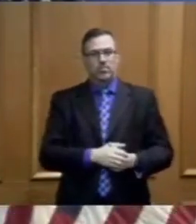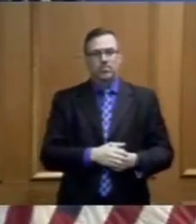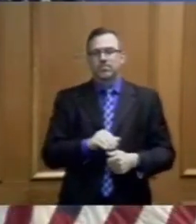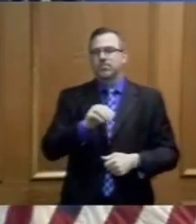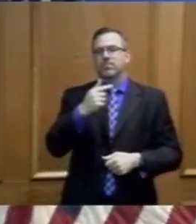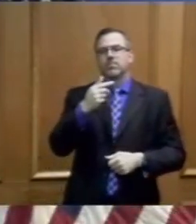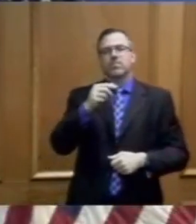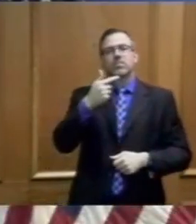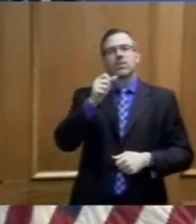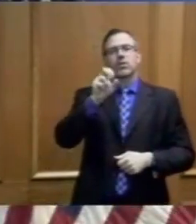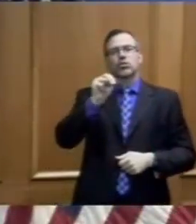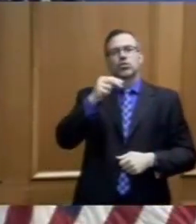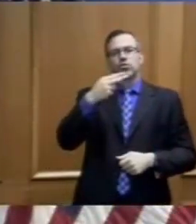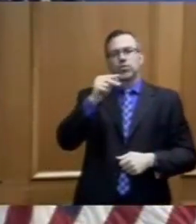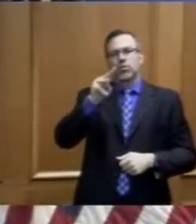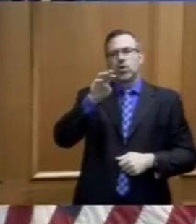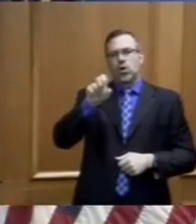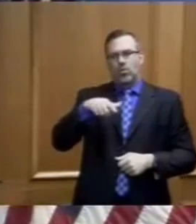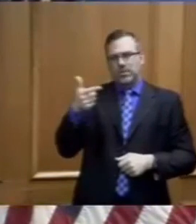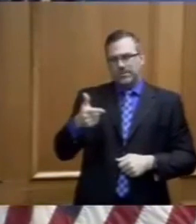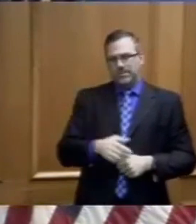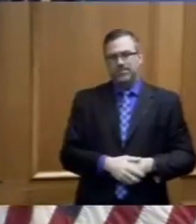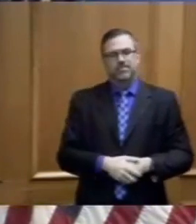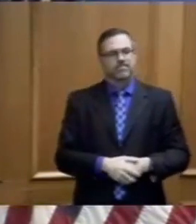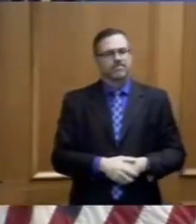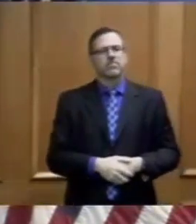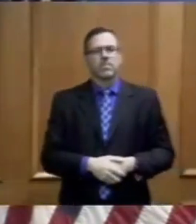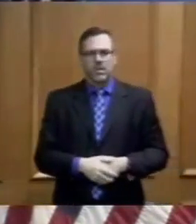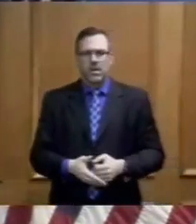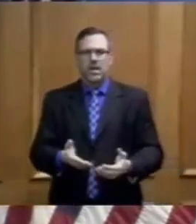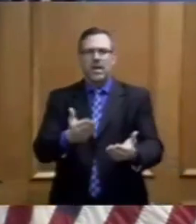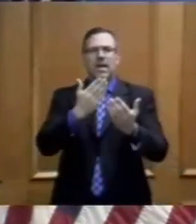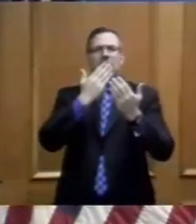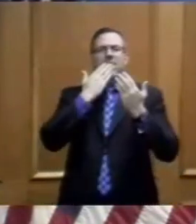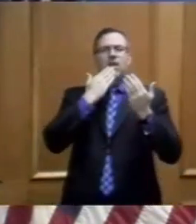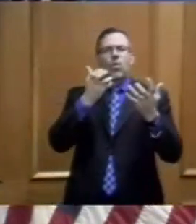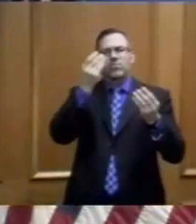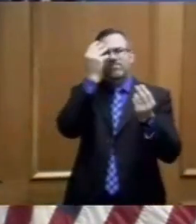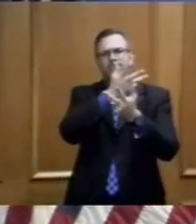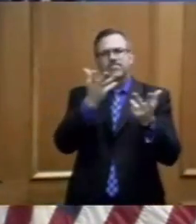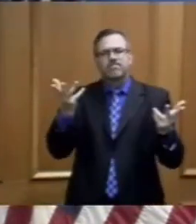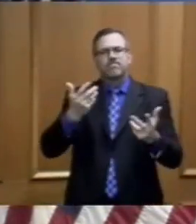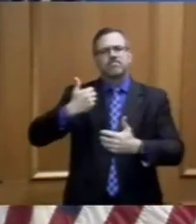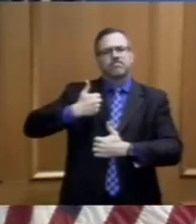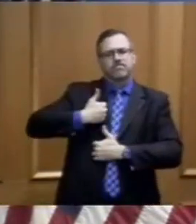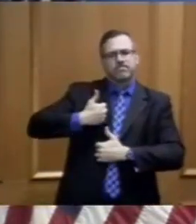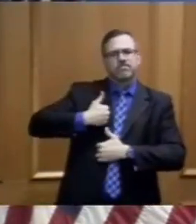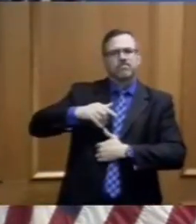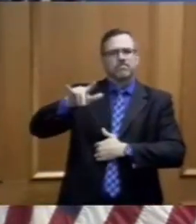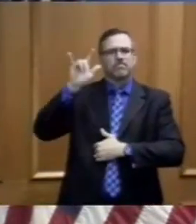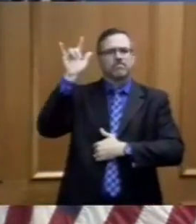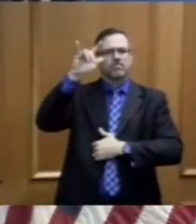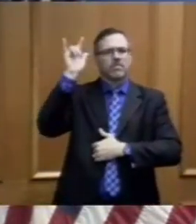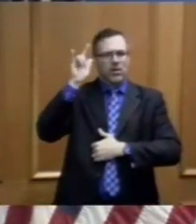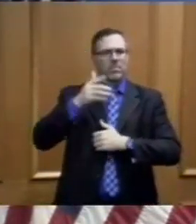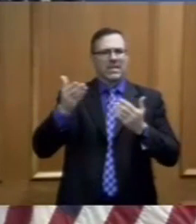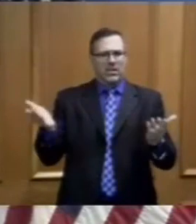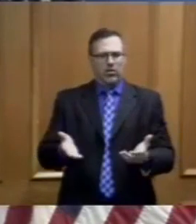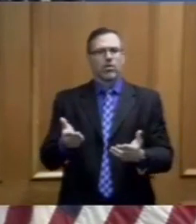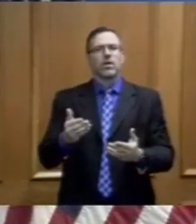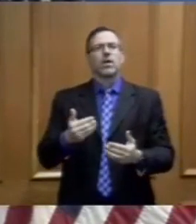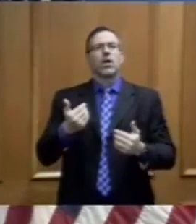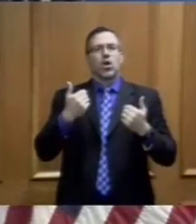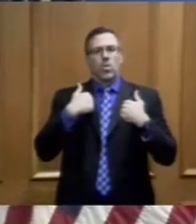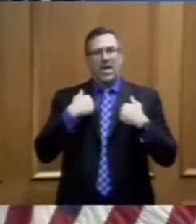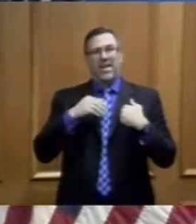Governor. So just a quick update on our guardsmen and airmen that are out there currently. We've exceeded now